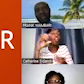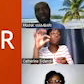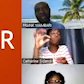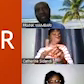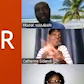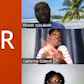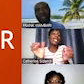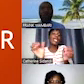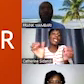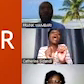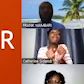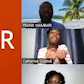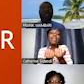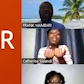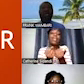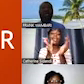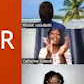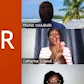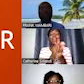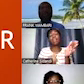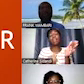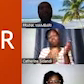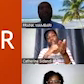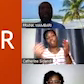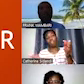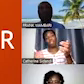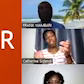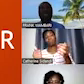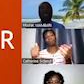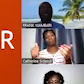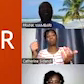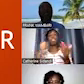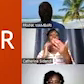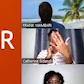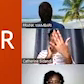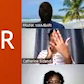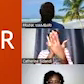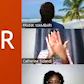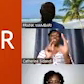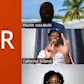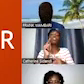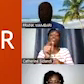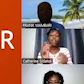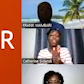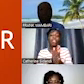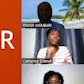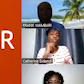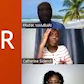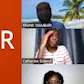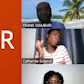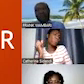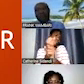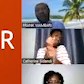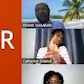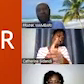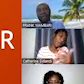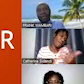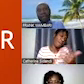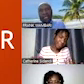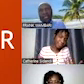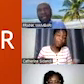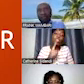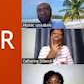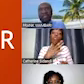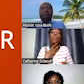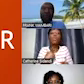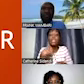whatever has impacted you, and you feel like, I don't know where to start. Let me give a perspective here, a very